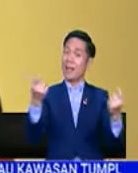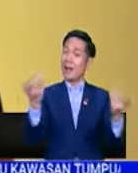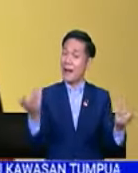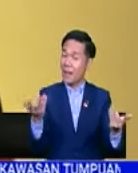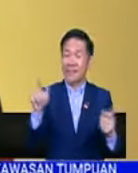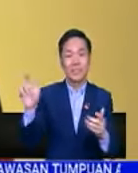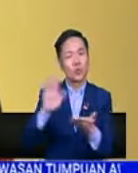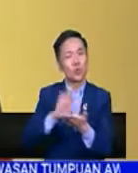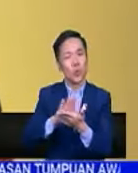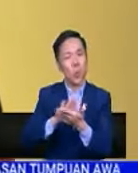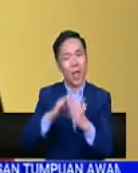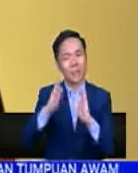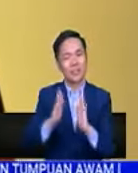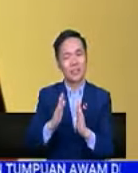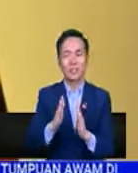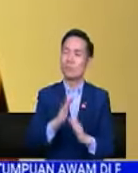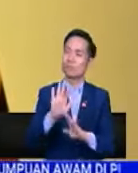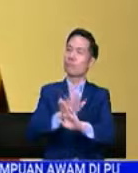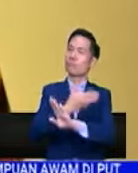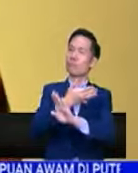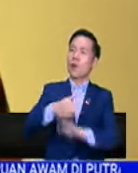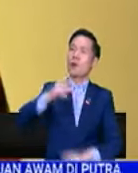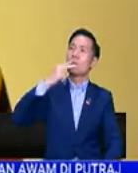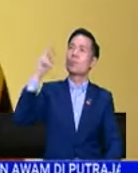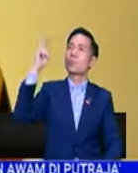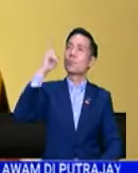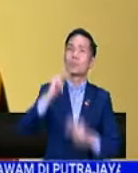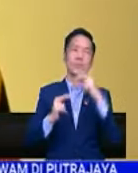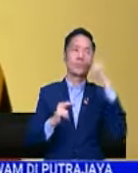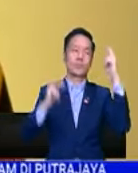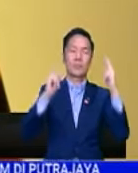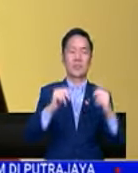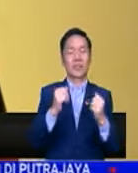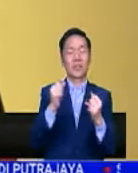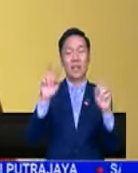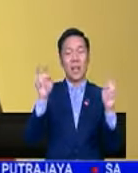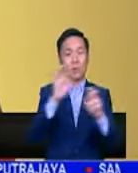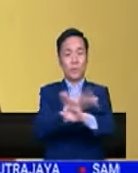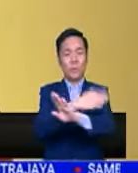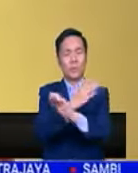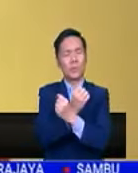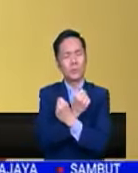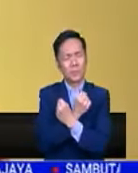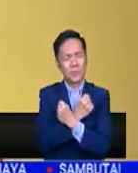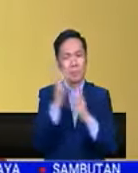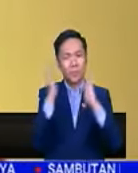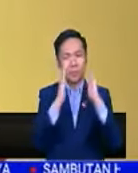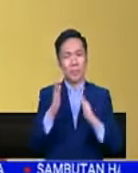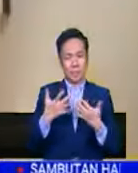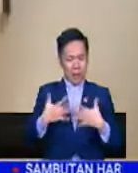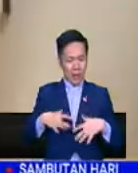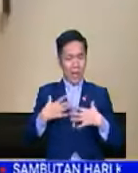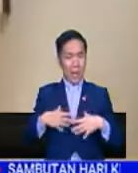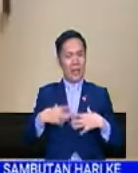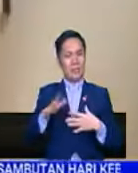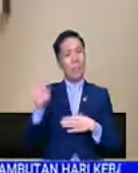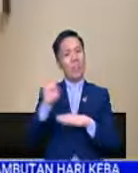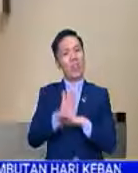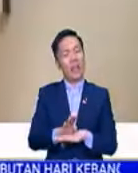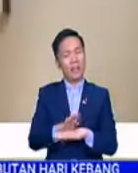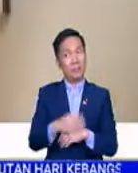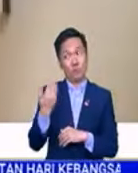at school by singing patriotic songs proudly while embracing our traditional costumes.